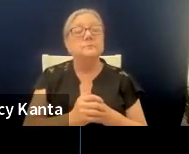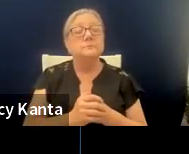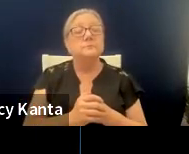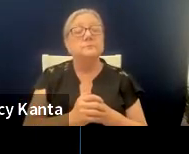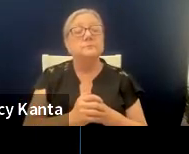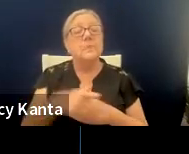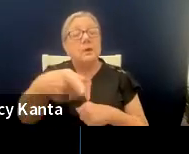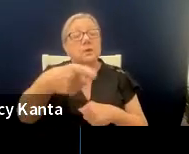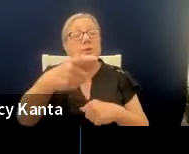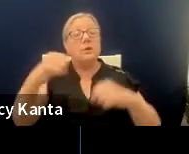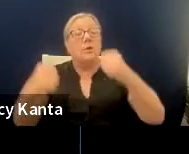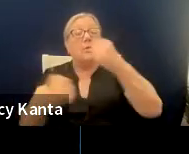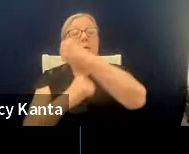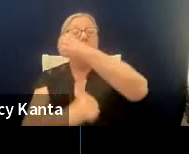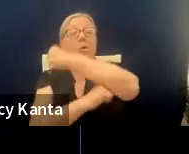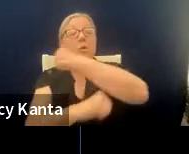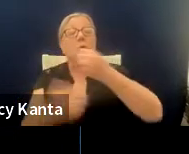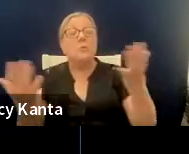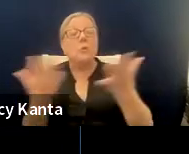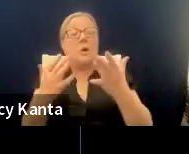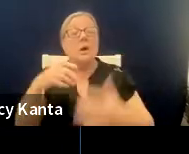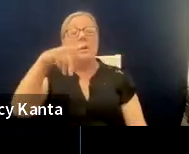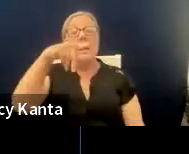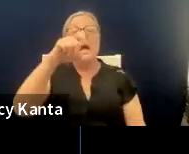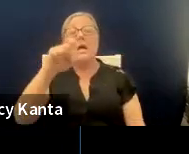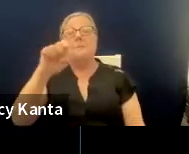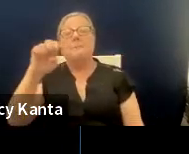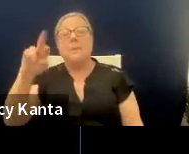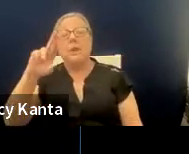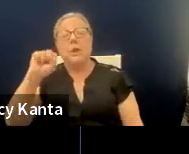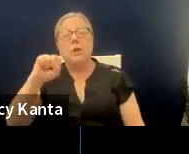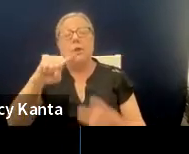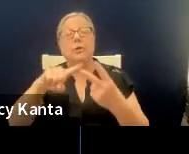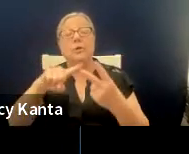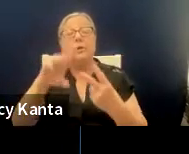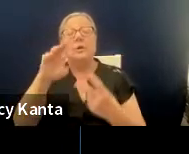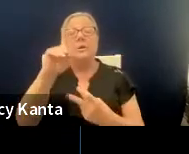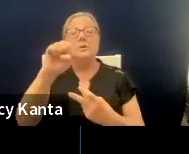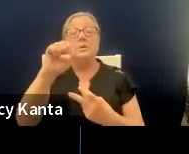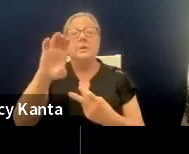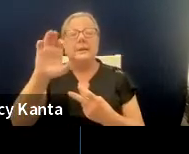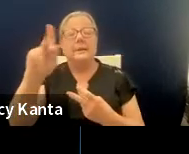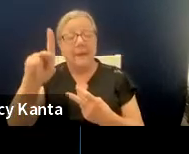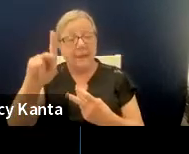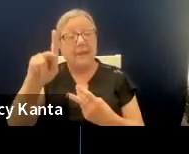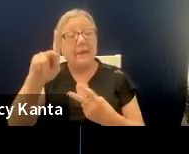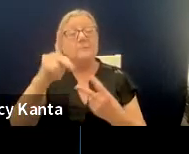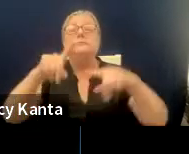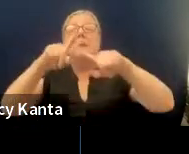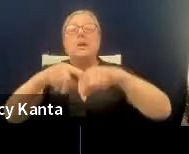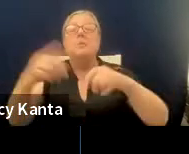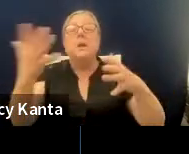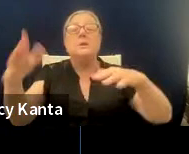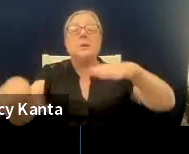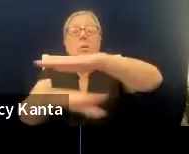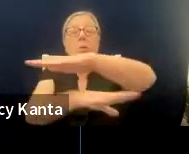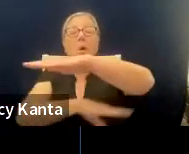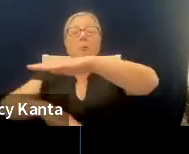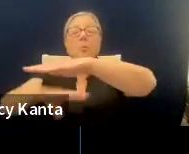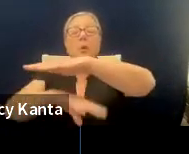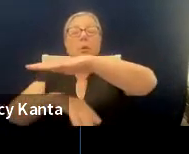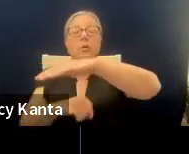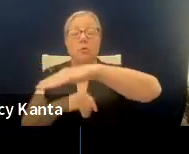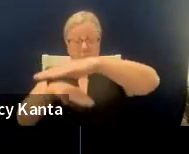piers and deck. And that structure has to respond very much to what's below it. Over the